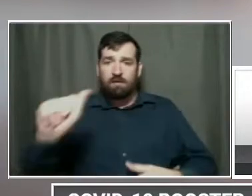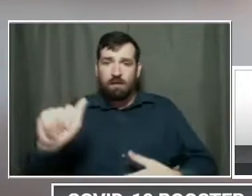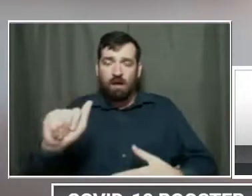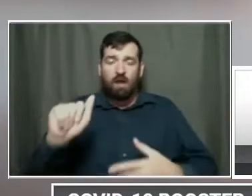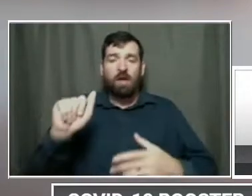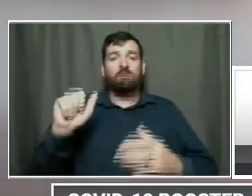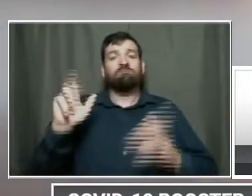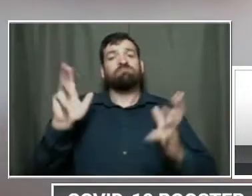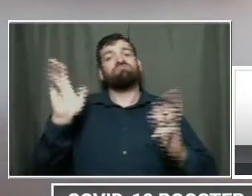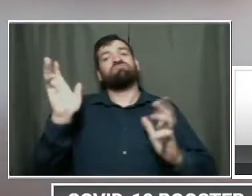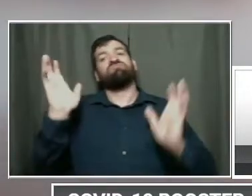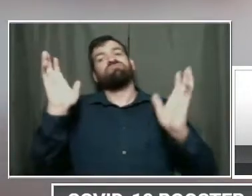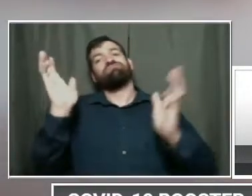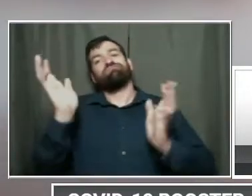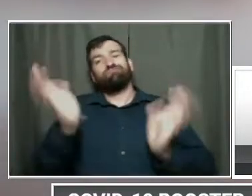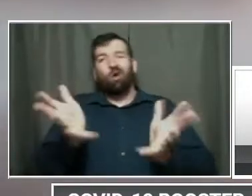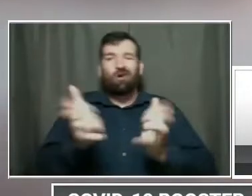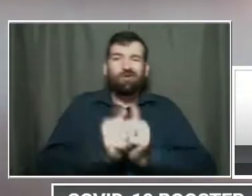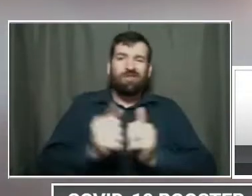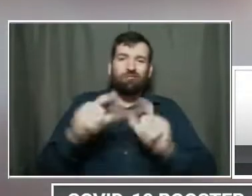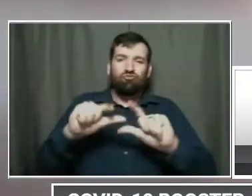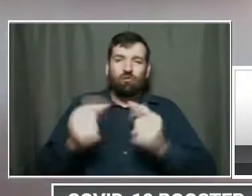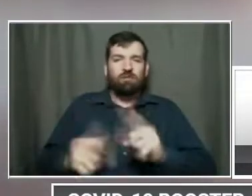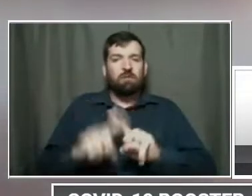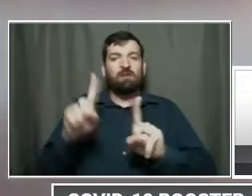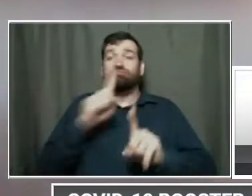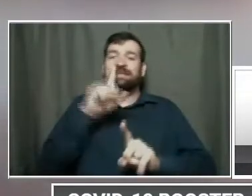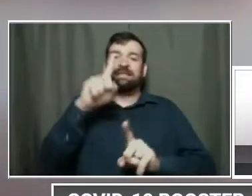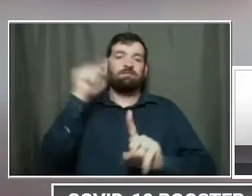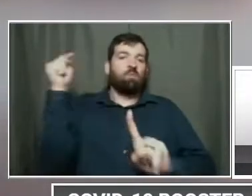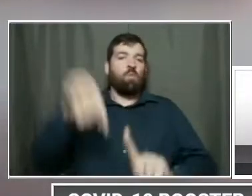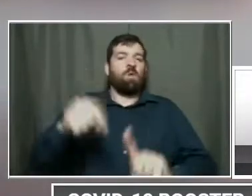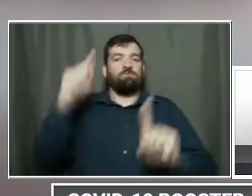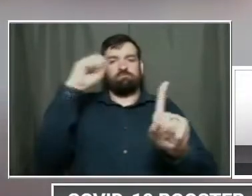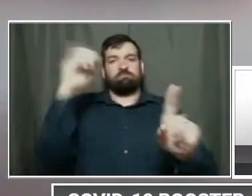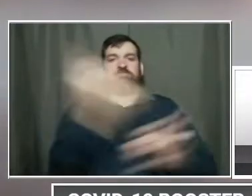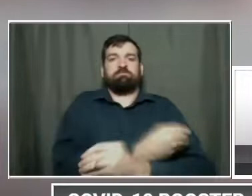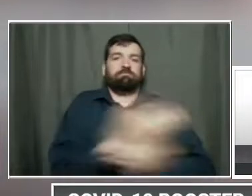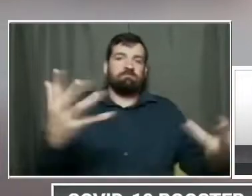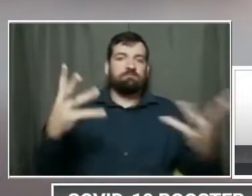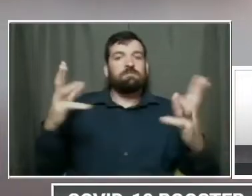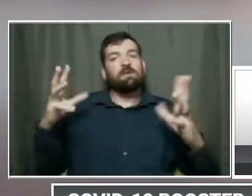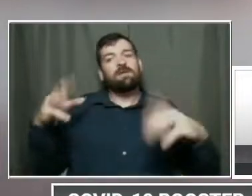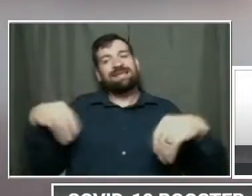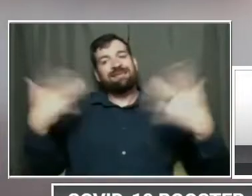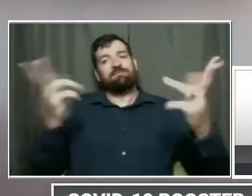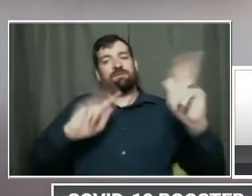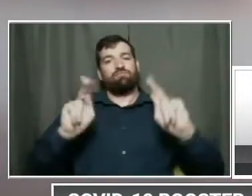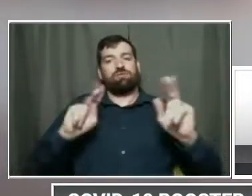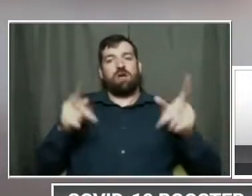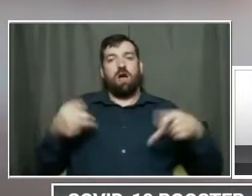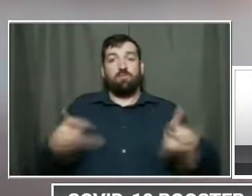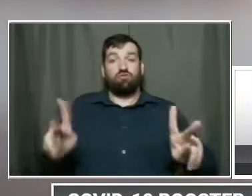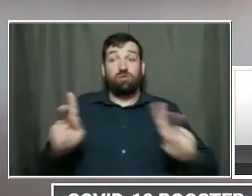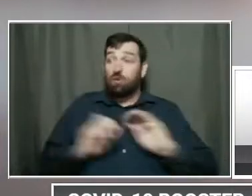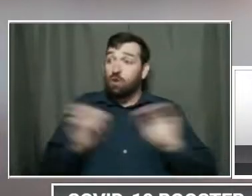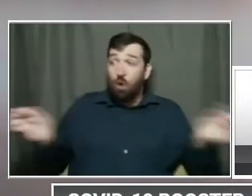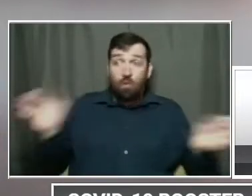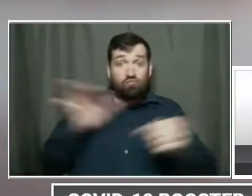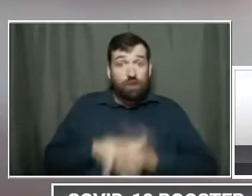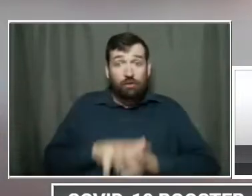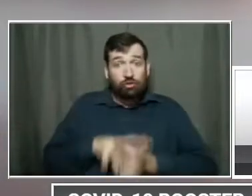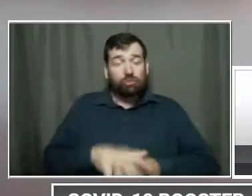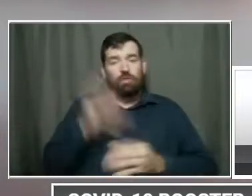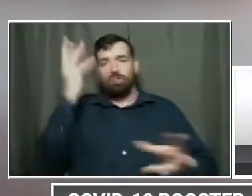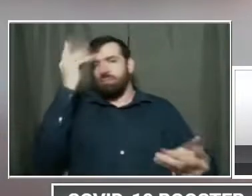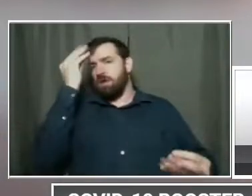groups that you're a part of? Again, just letting people know what's going on, and giving people the opportunity, no pressure, to think about